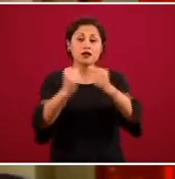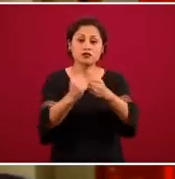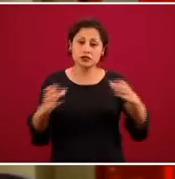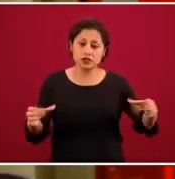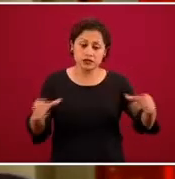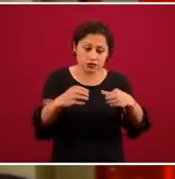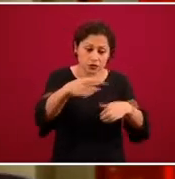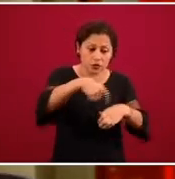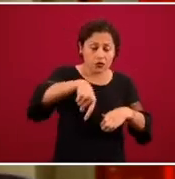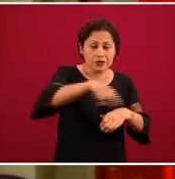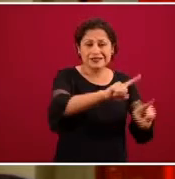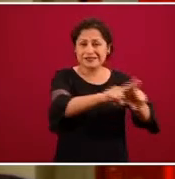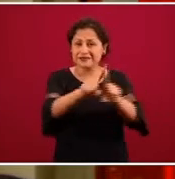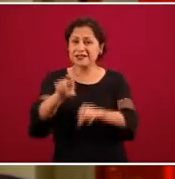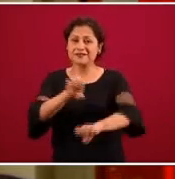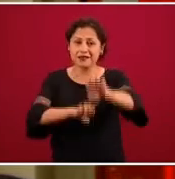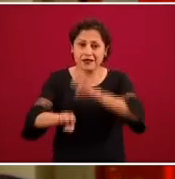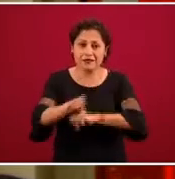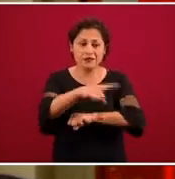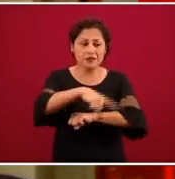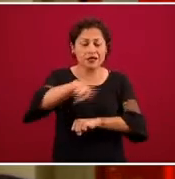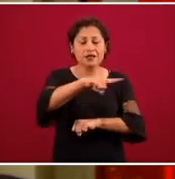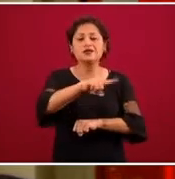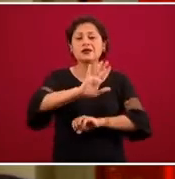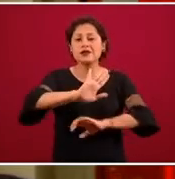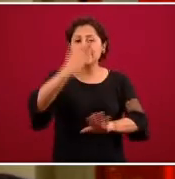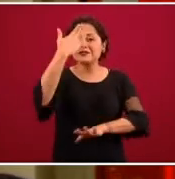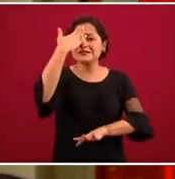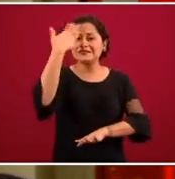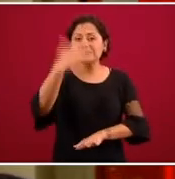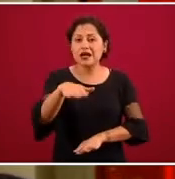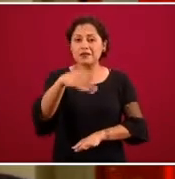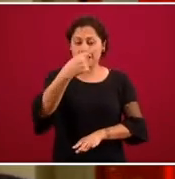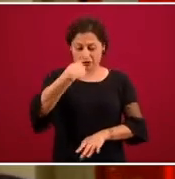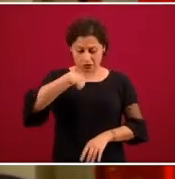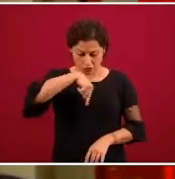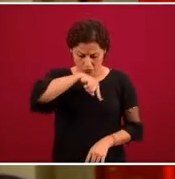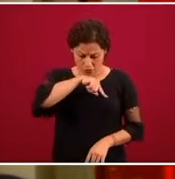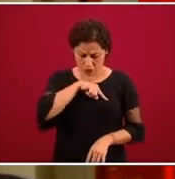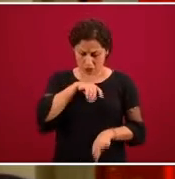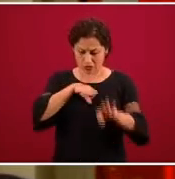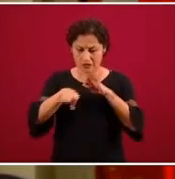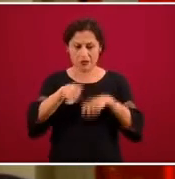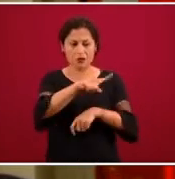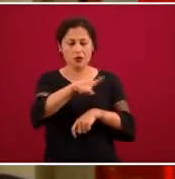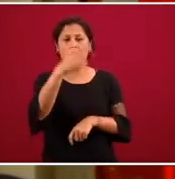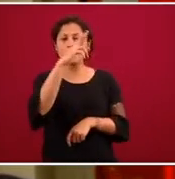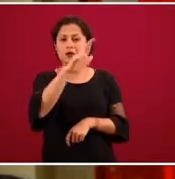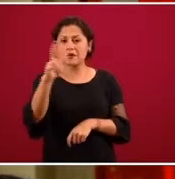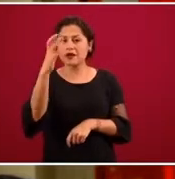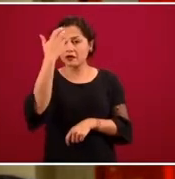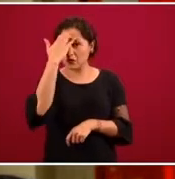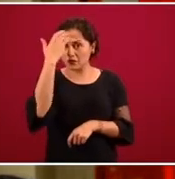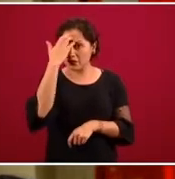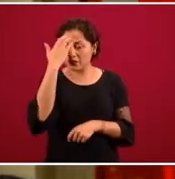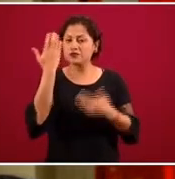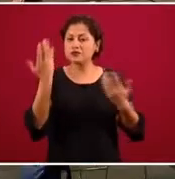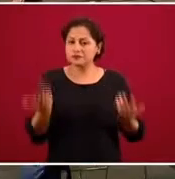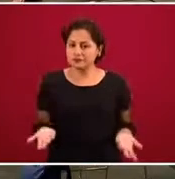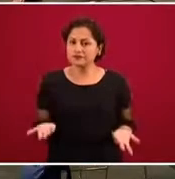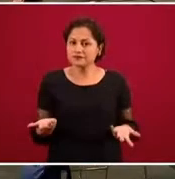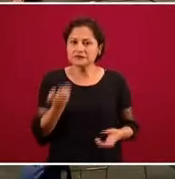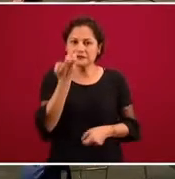who are convinced that the effort that we are putting in is important. But you know what? Without a doubt,